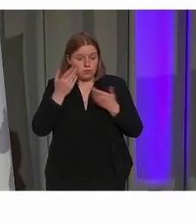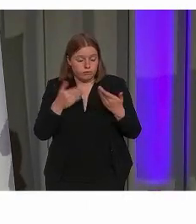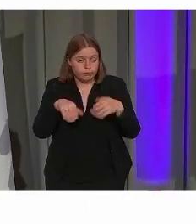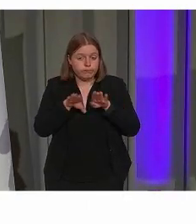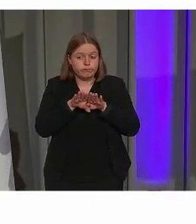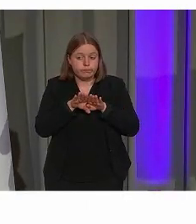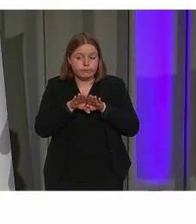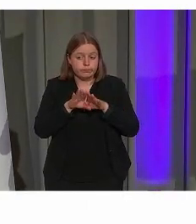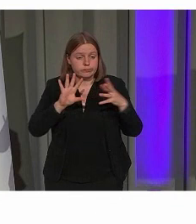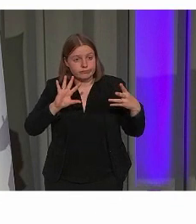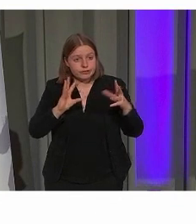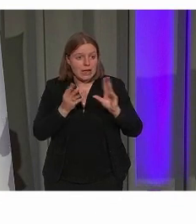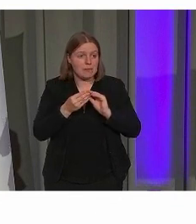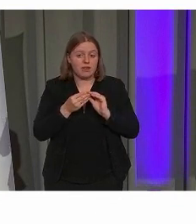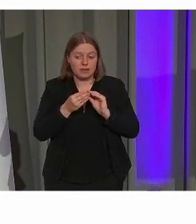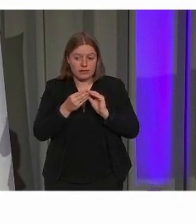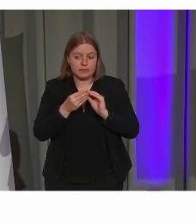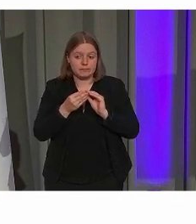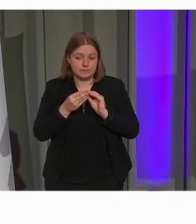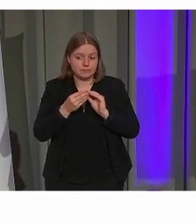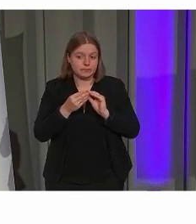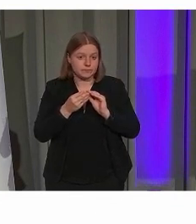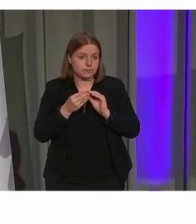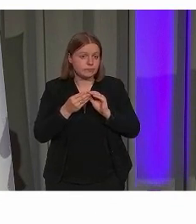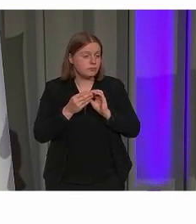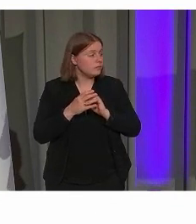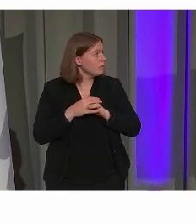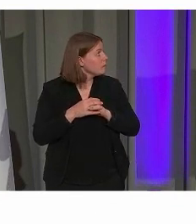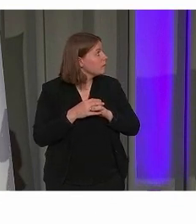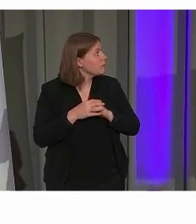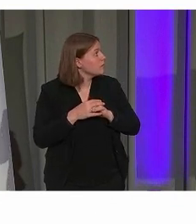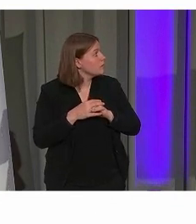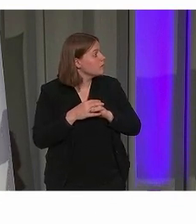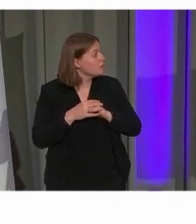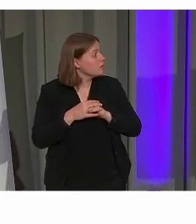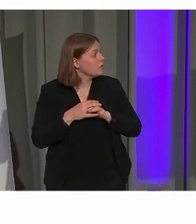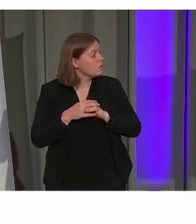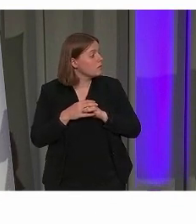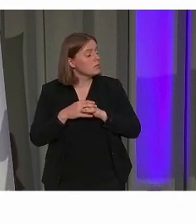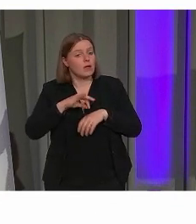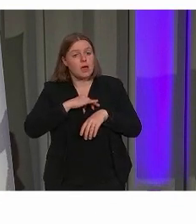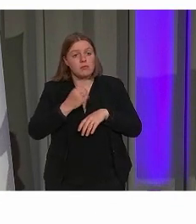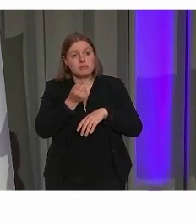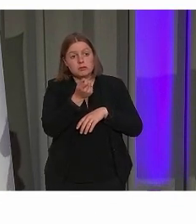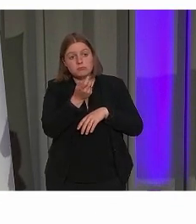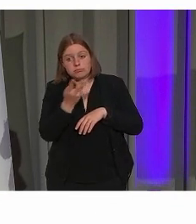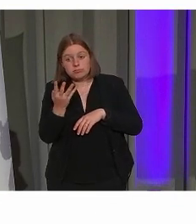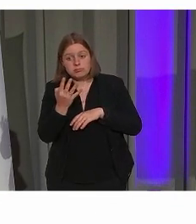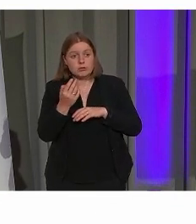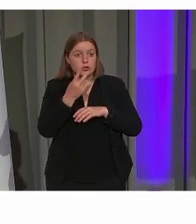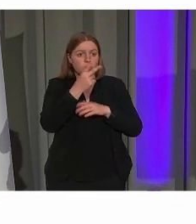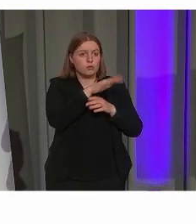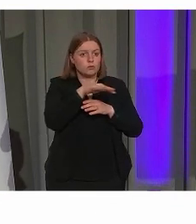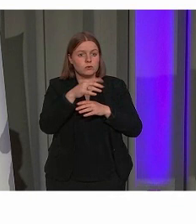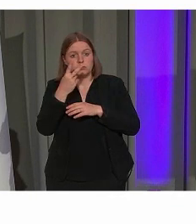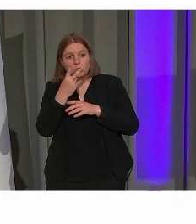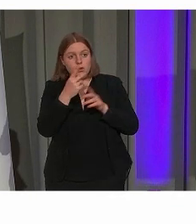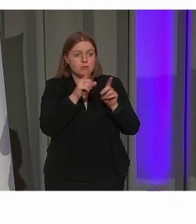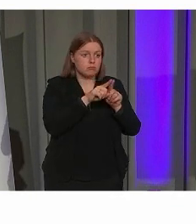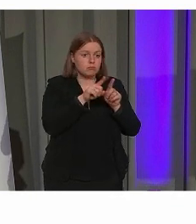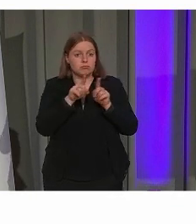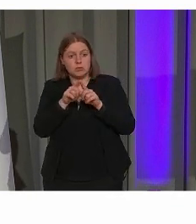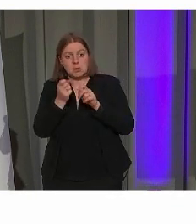as a summary on some singularities, difference as a heritage